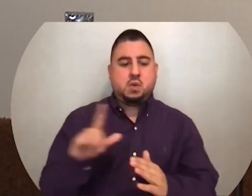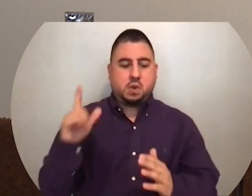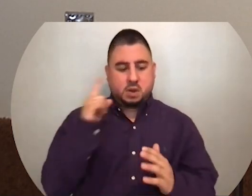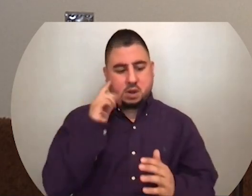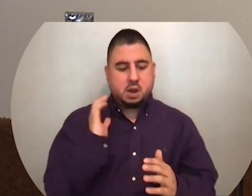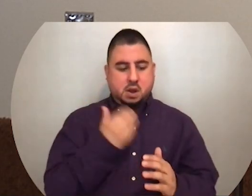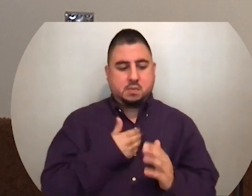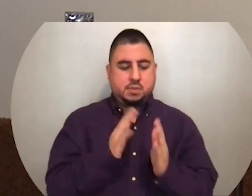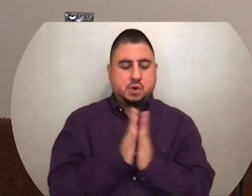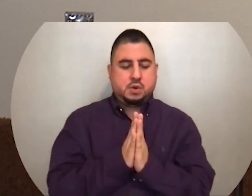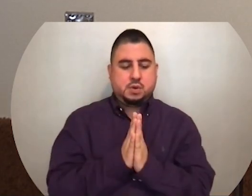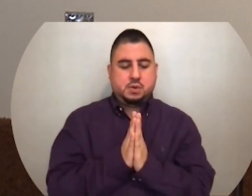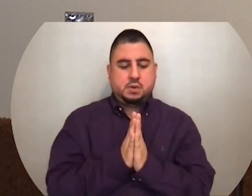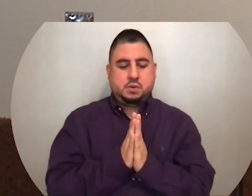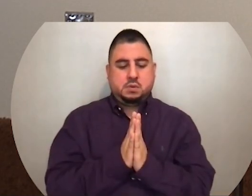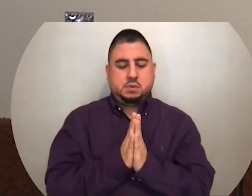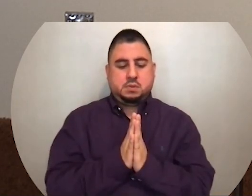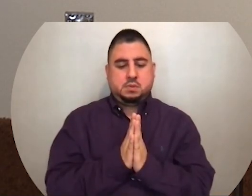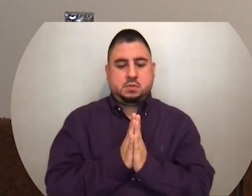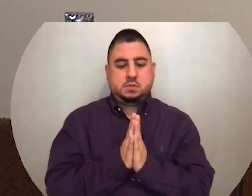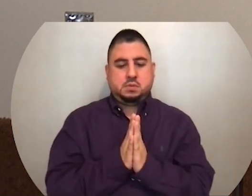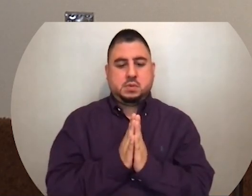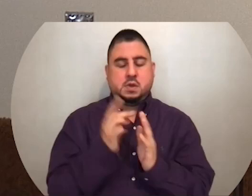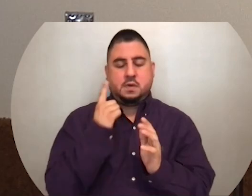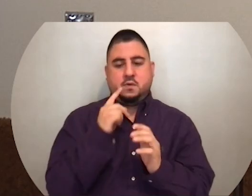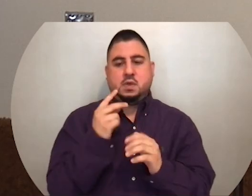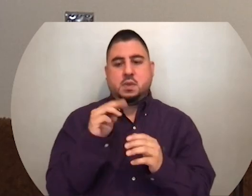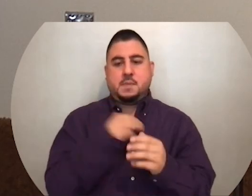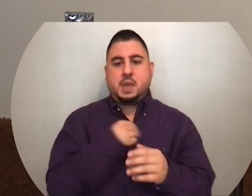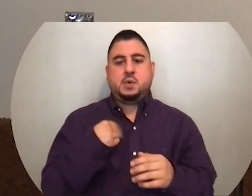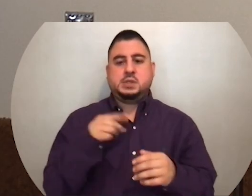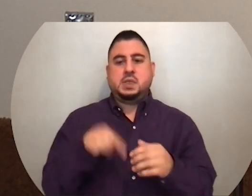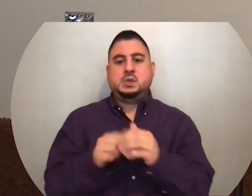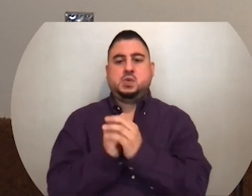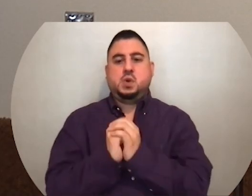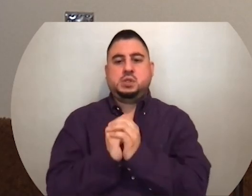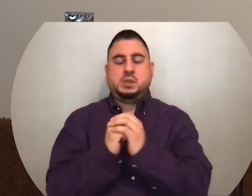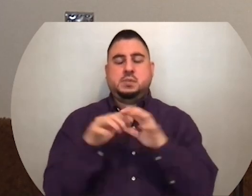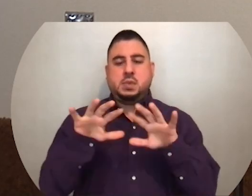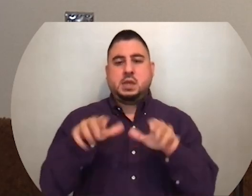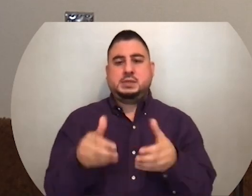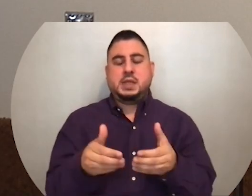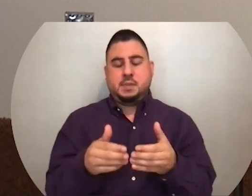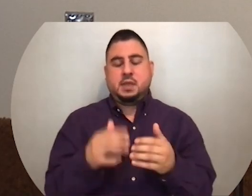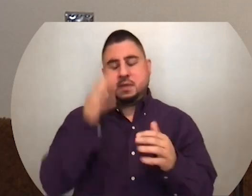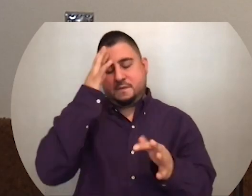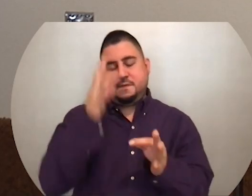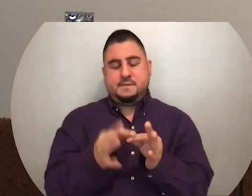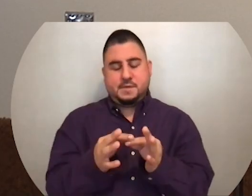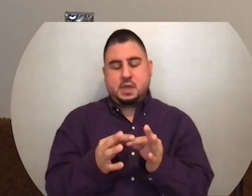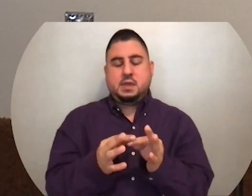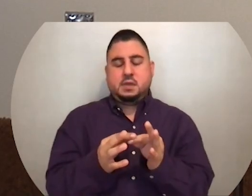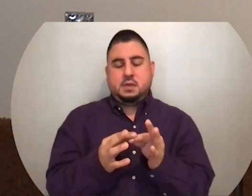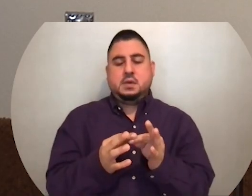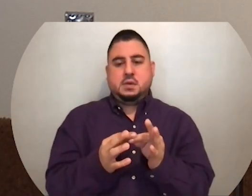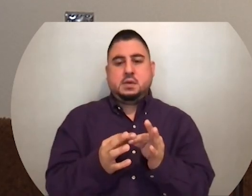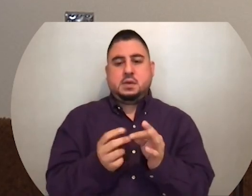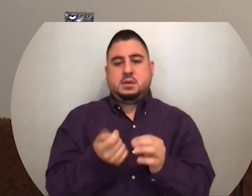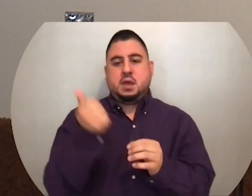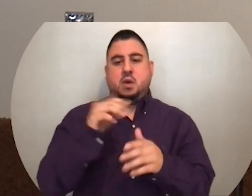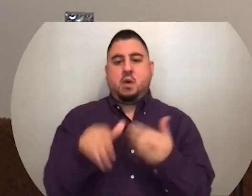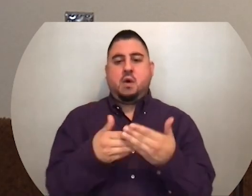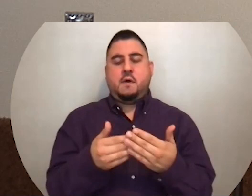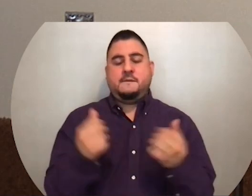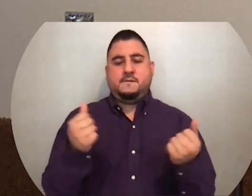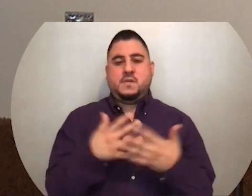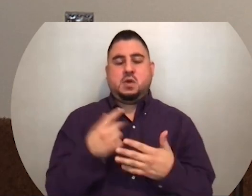Lord. Lord, hear our prayers. For the members of this worshiping assembly, that their faith in the resurrection cast out all fear, let us pray